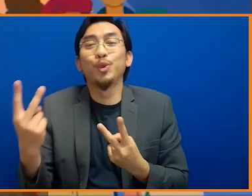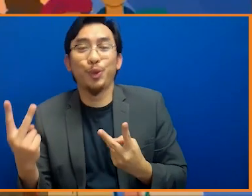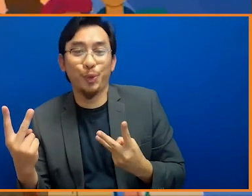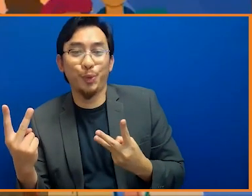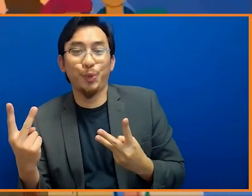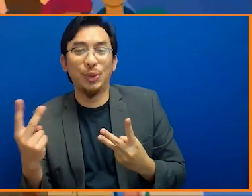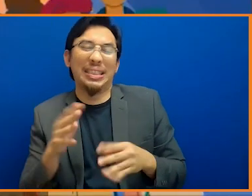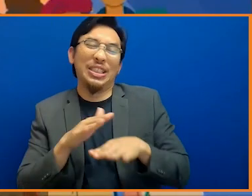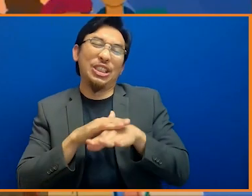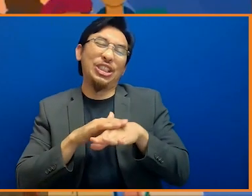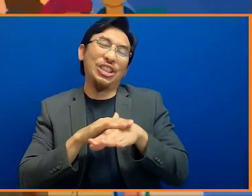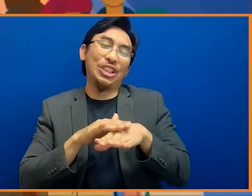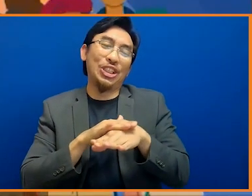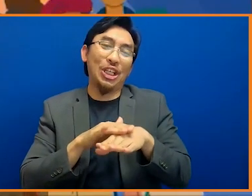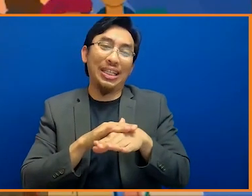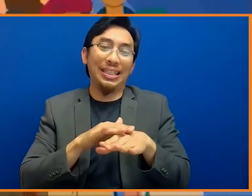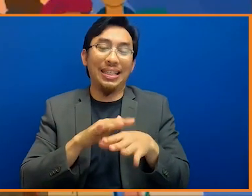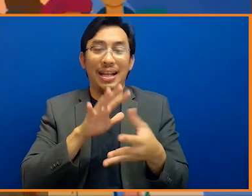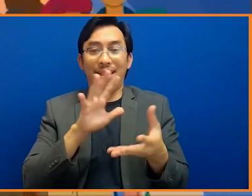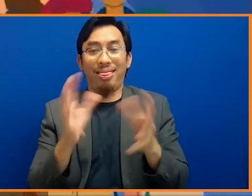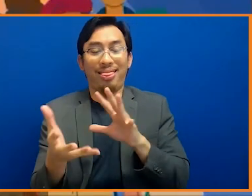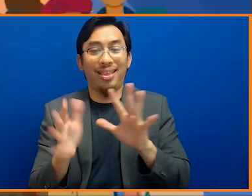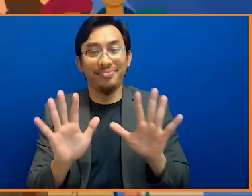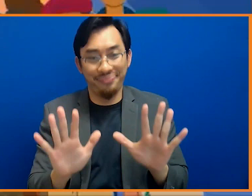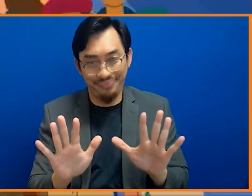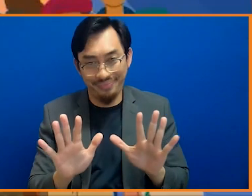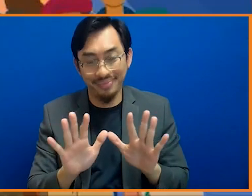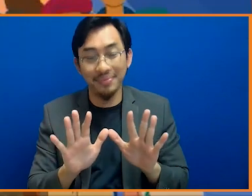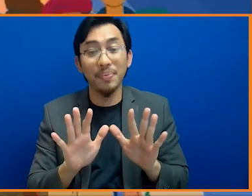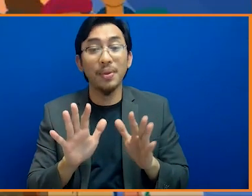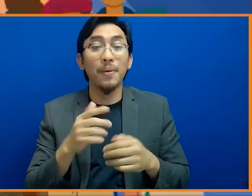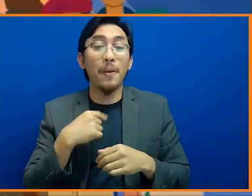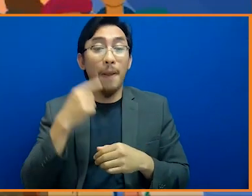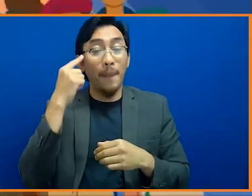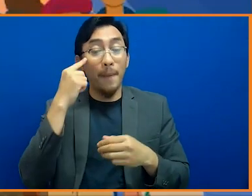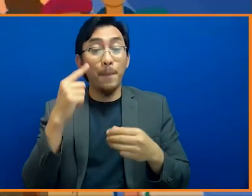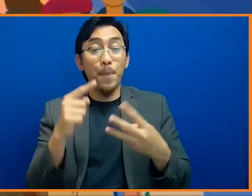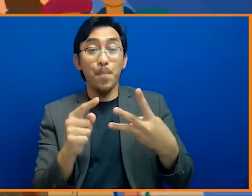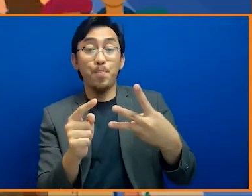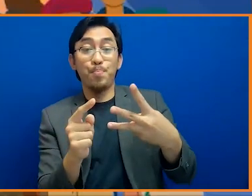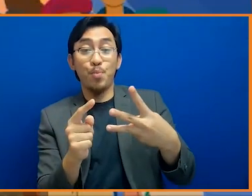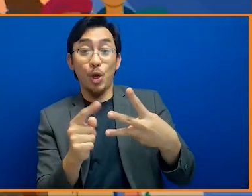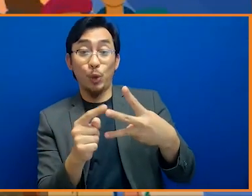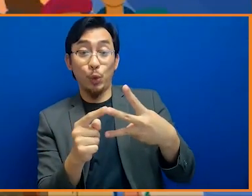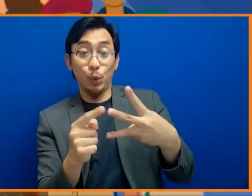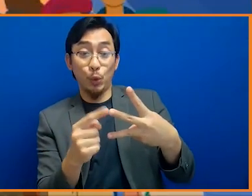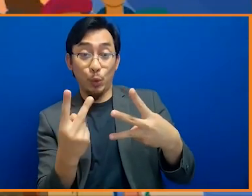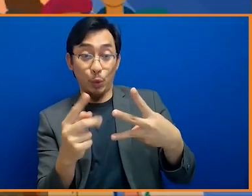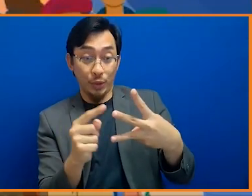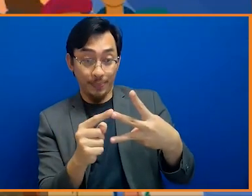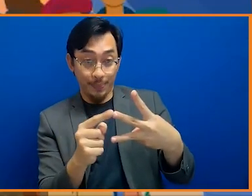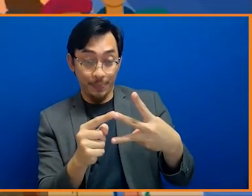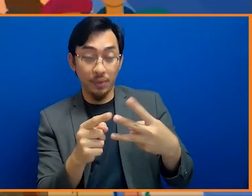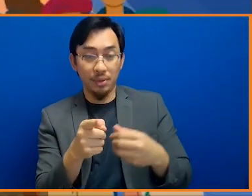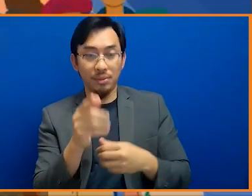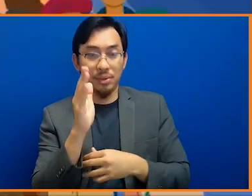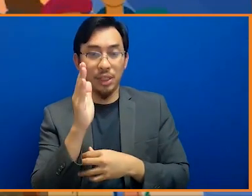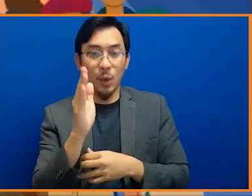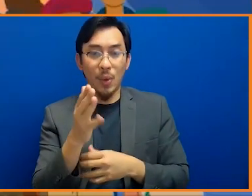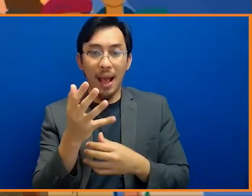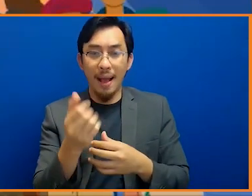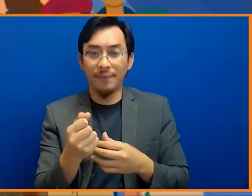two. So that's the way I think point two and three, you